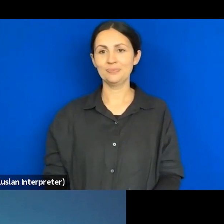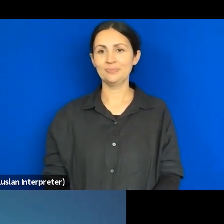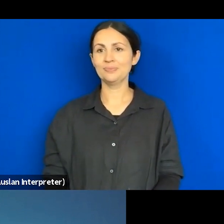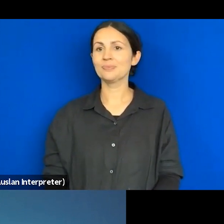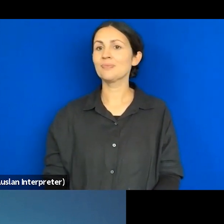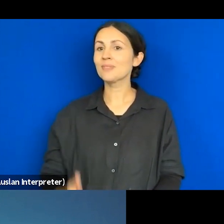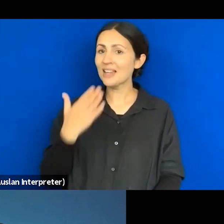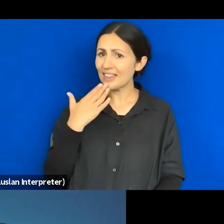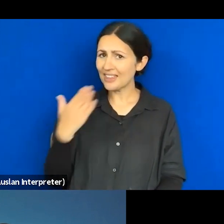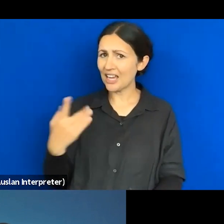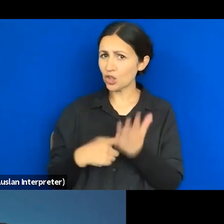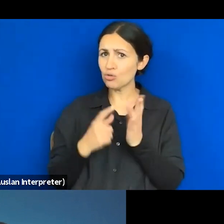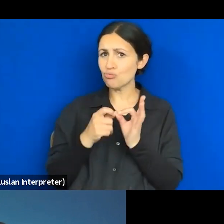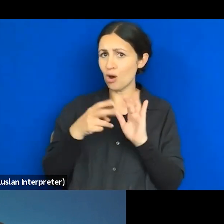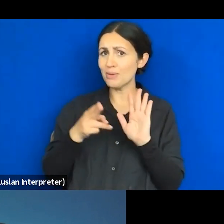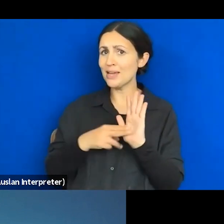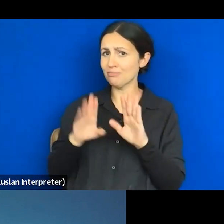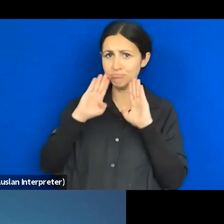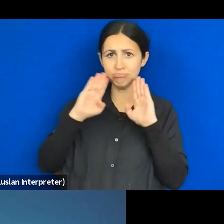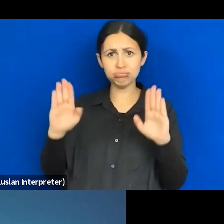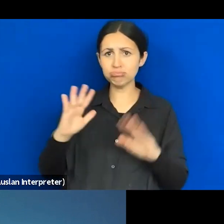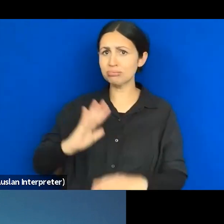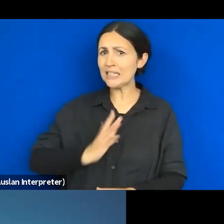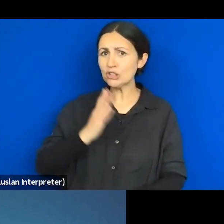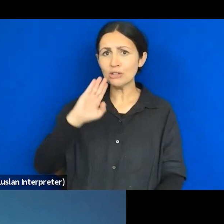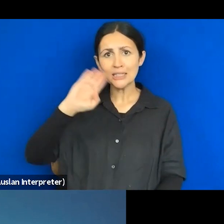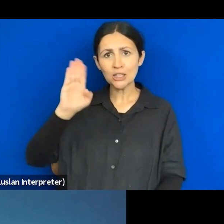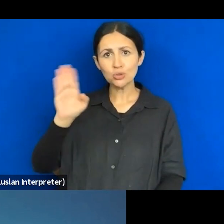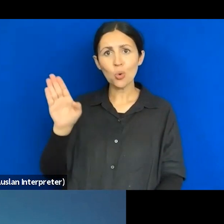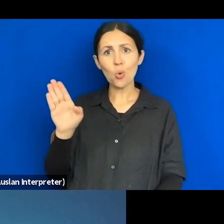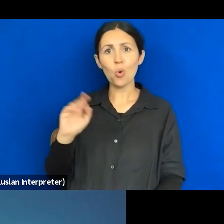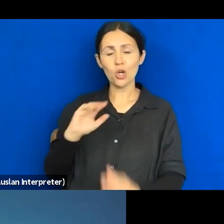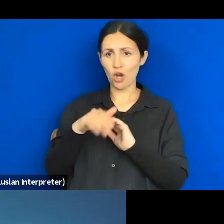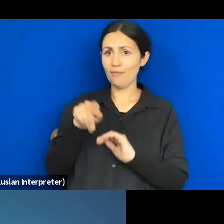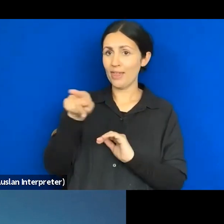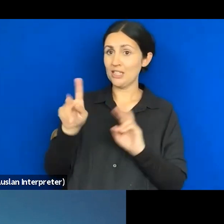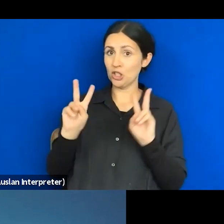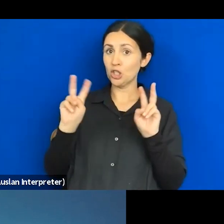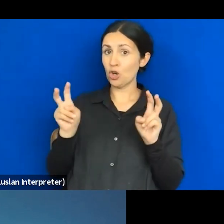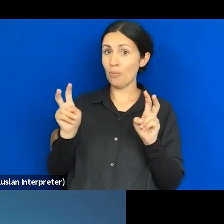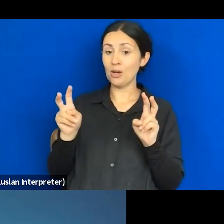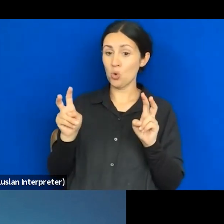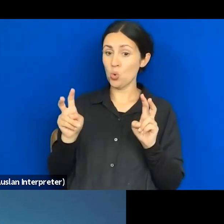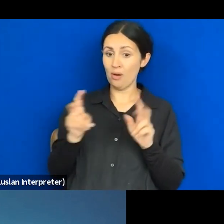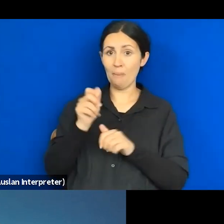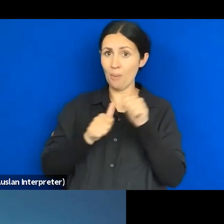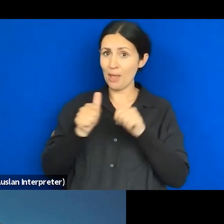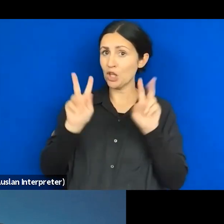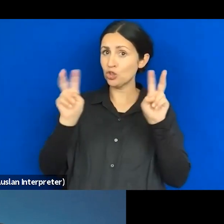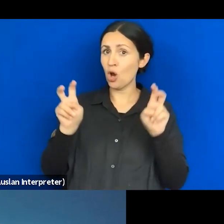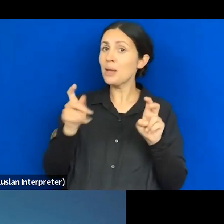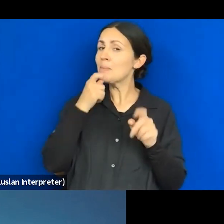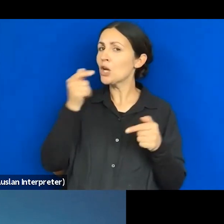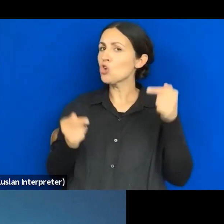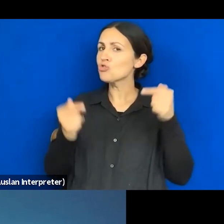Thank you very much, Robin, for a fantastic and interesting talk on what is a very emerging hot topic and also somewhat